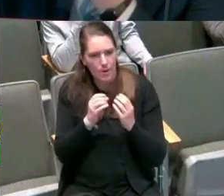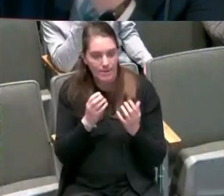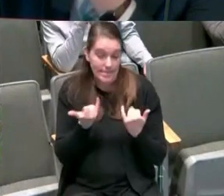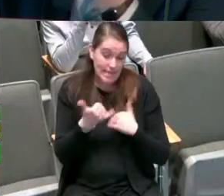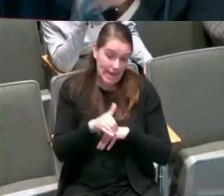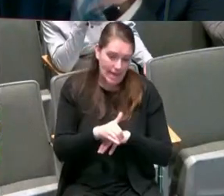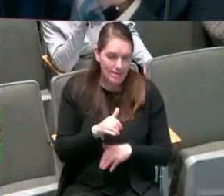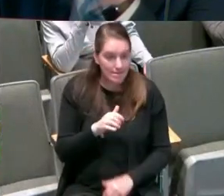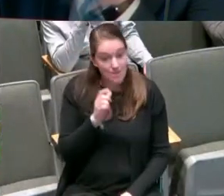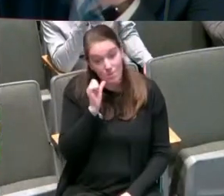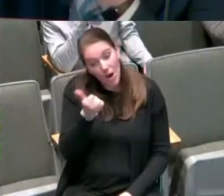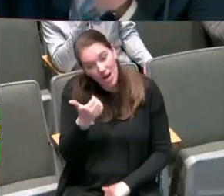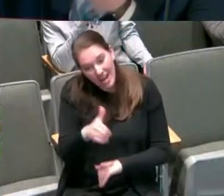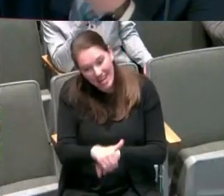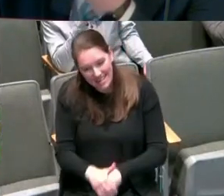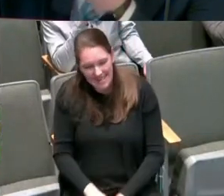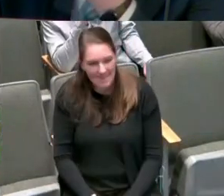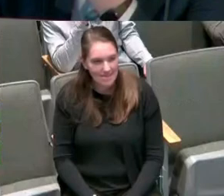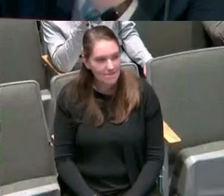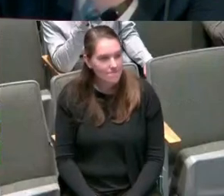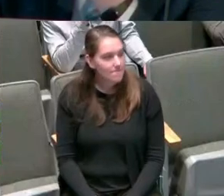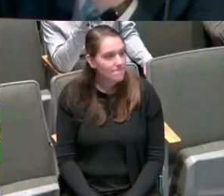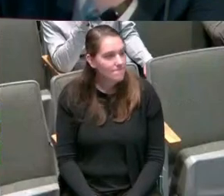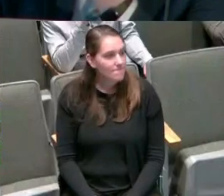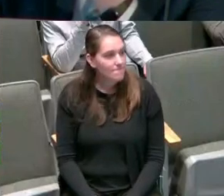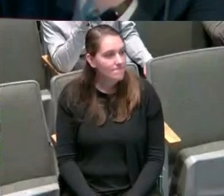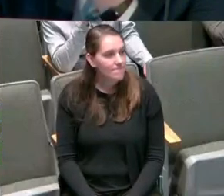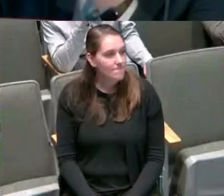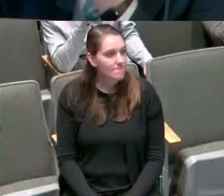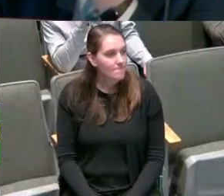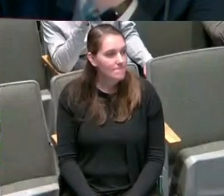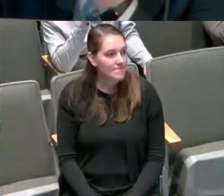not tonight maybe tomorrow night or some other time